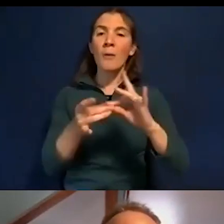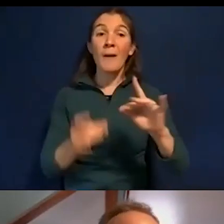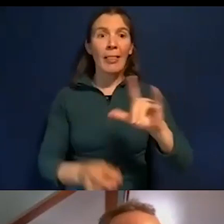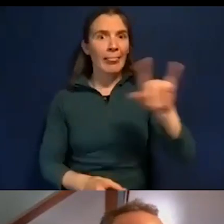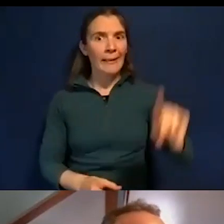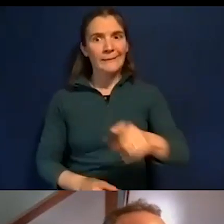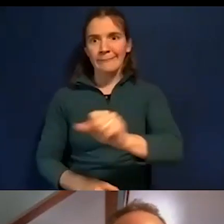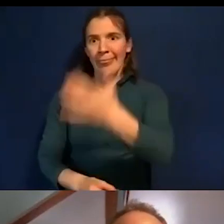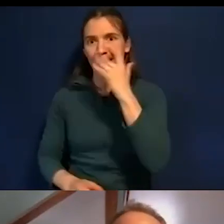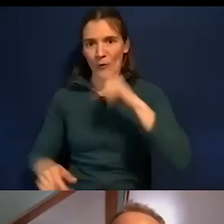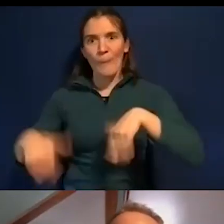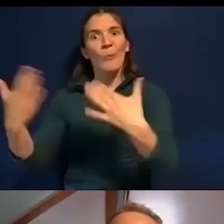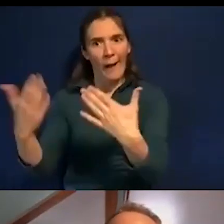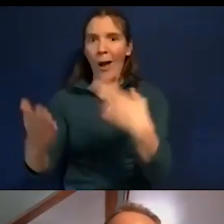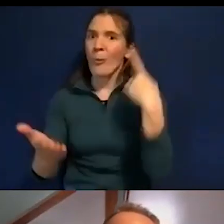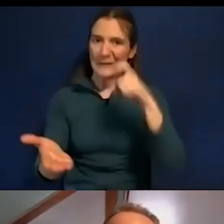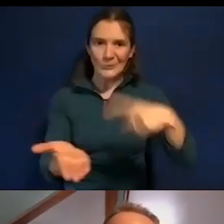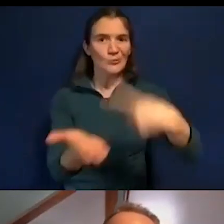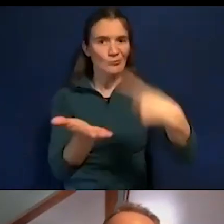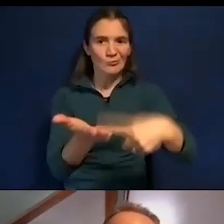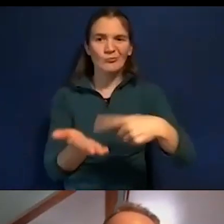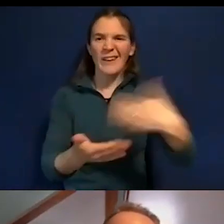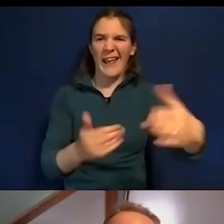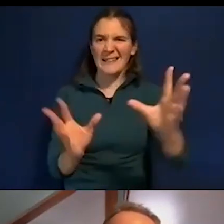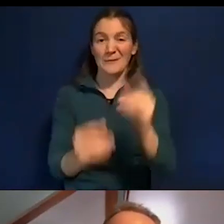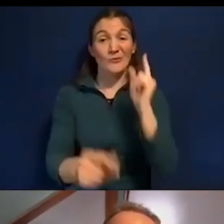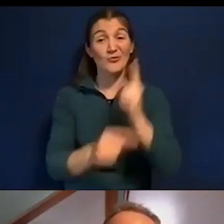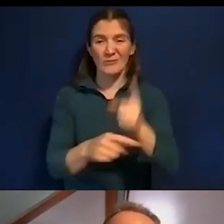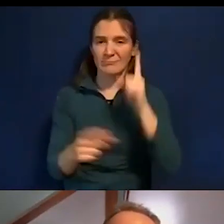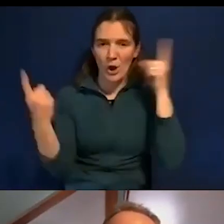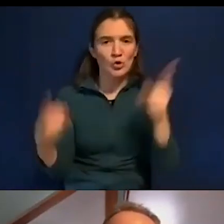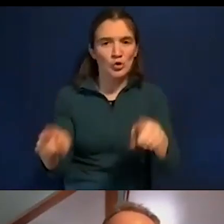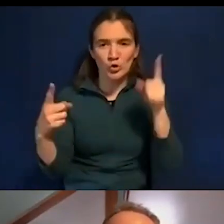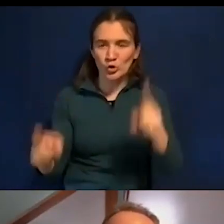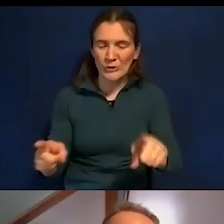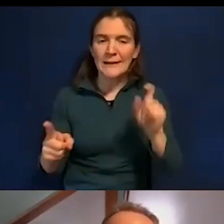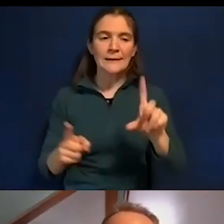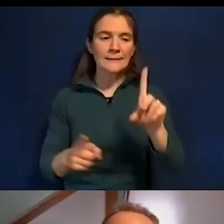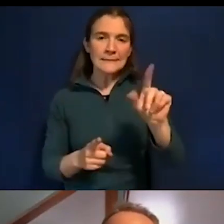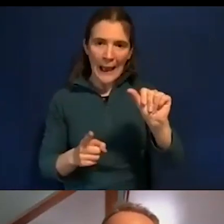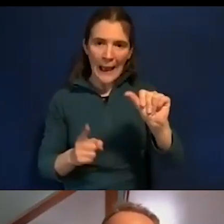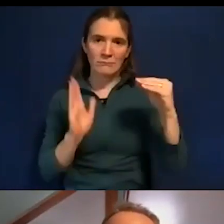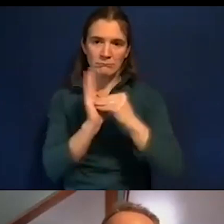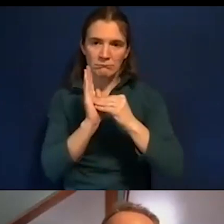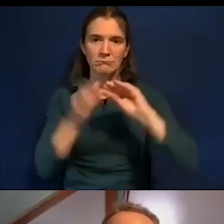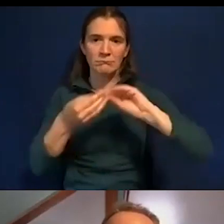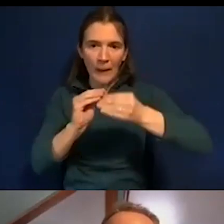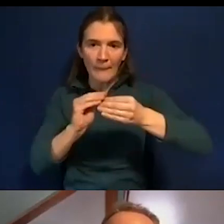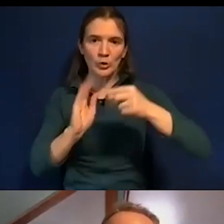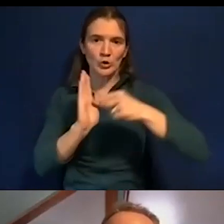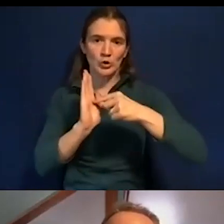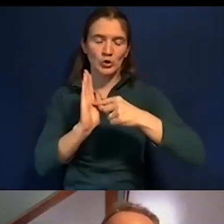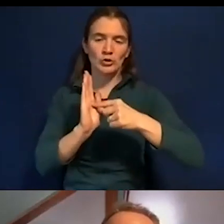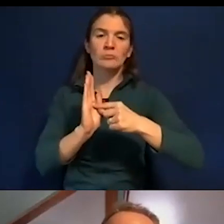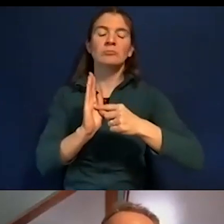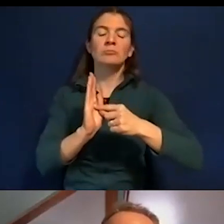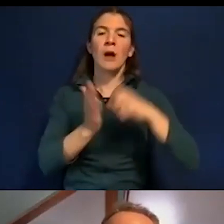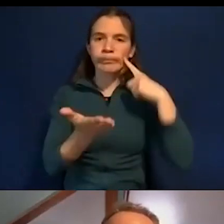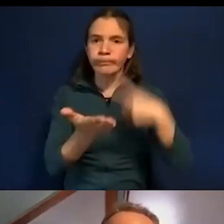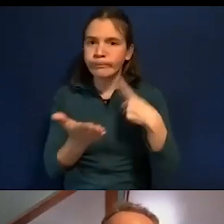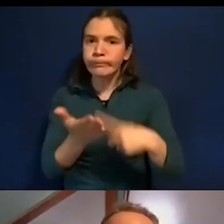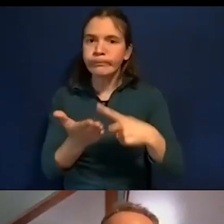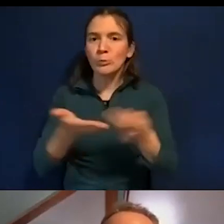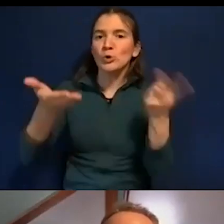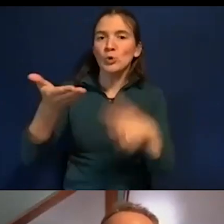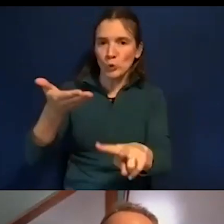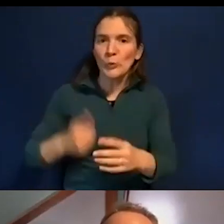you very much for bringing that up. And I really agree on having it put on the agenda for the next warned meeting. And